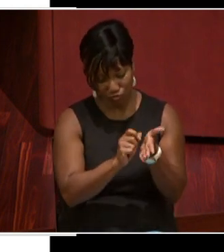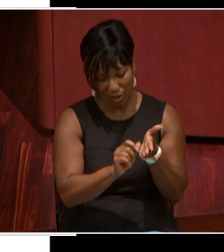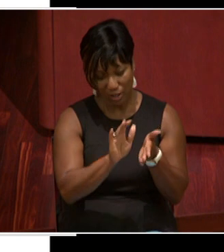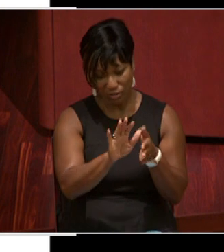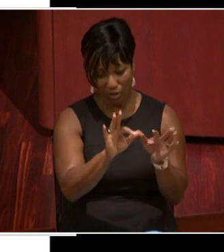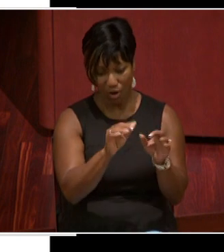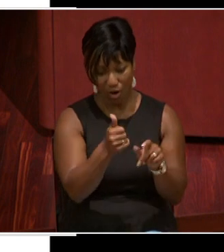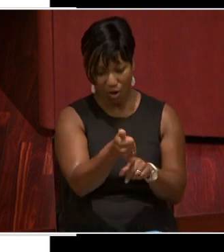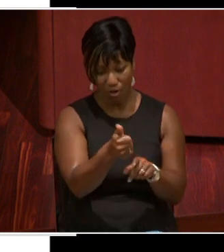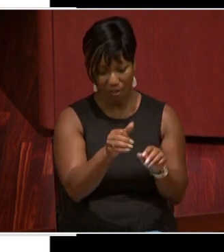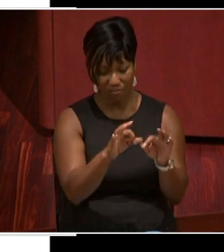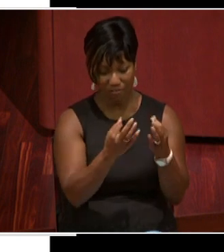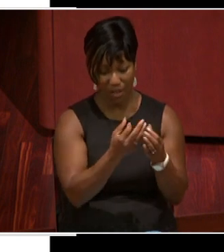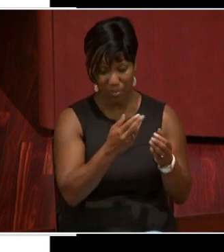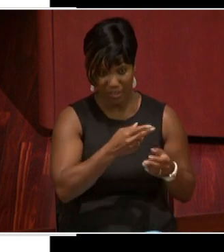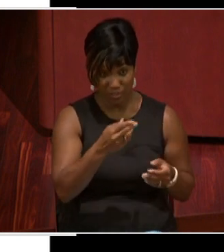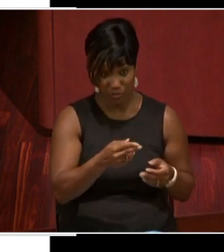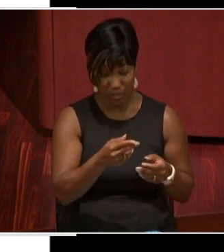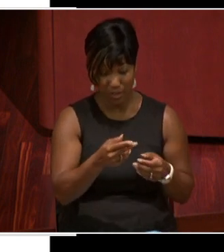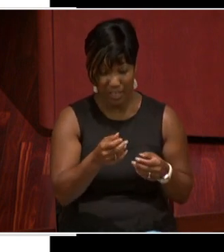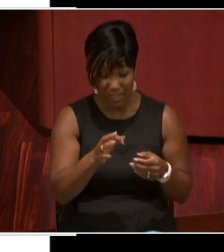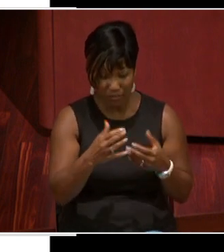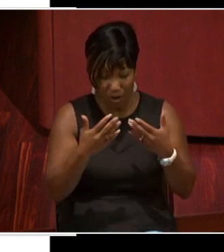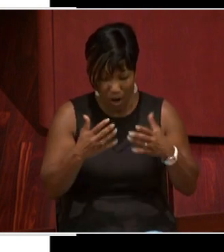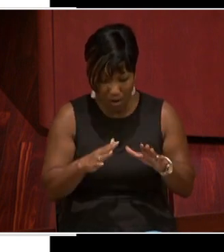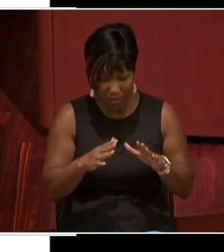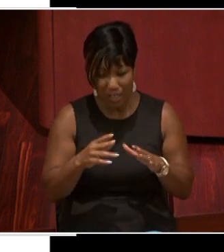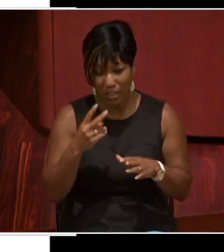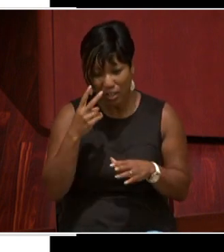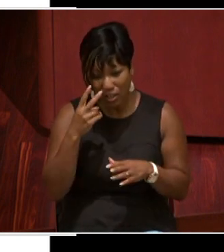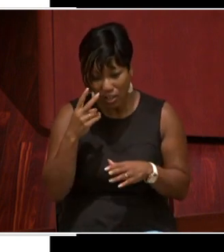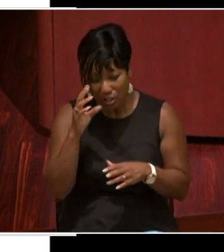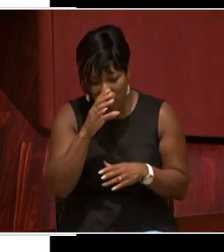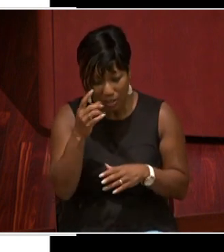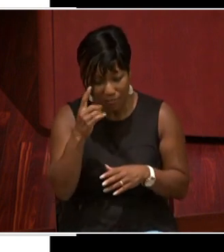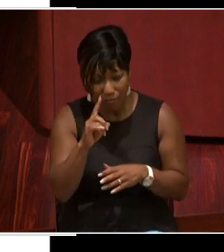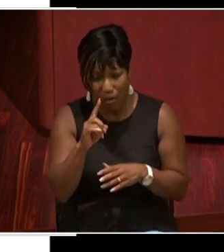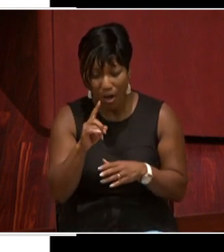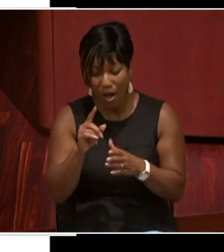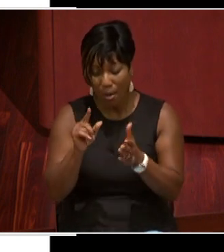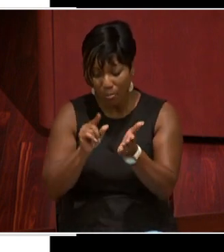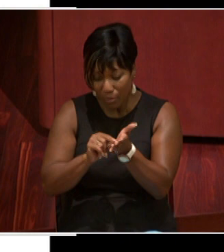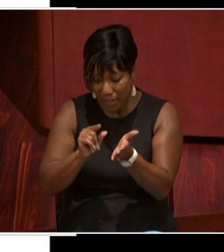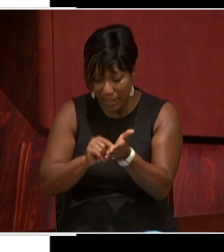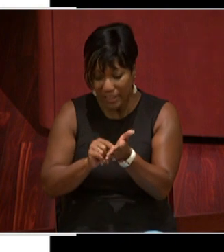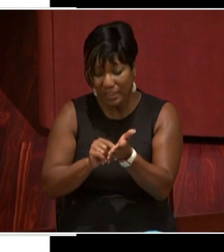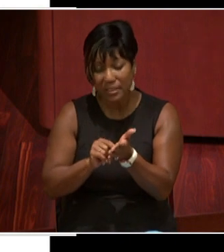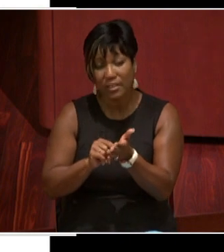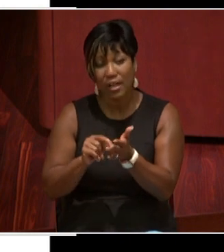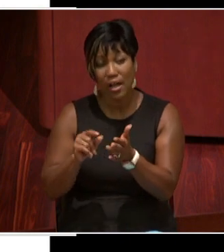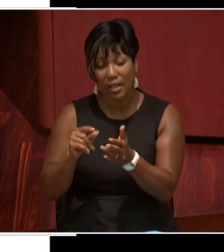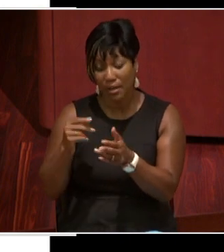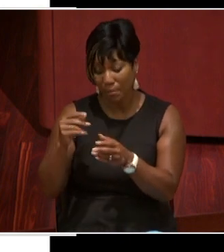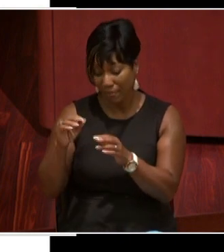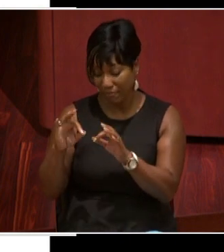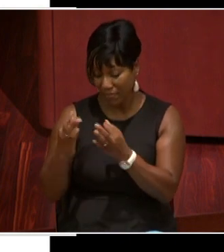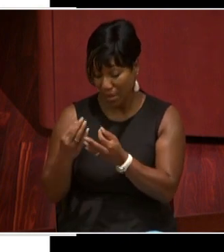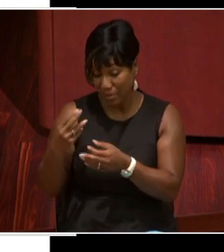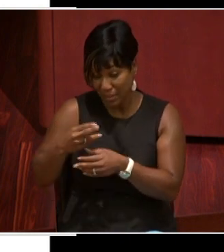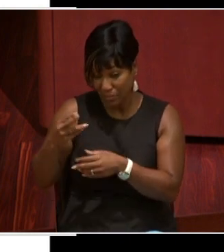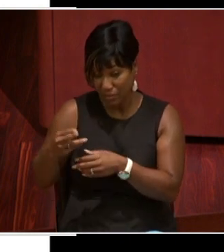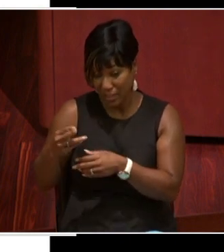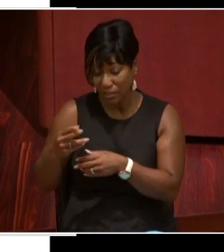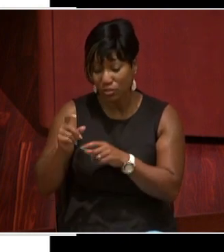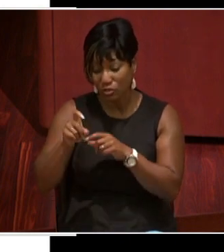histories. But if you're looking for a published family history or newspapers, the Library of Congress is the largest depository in the DC